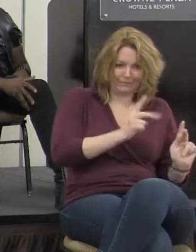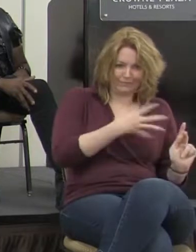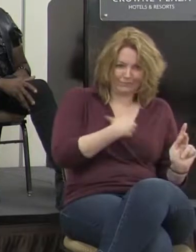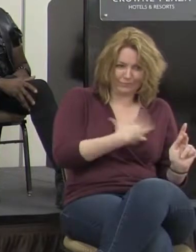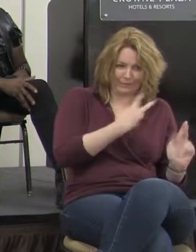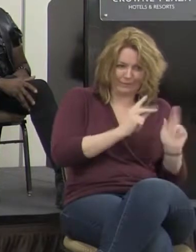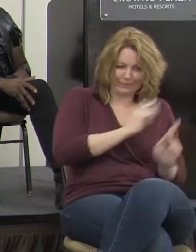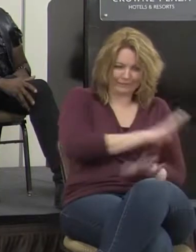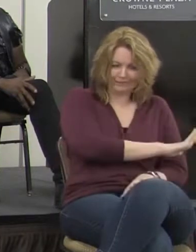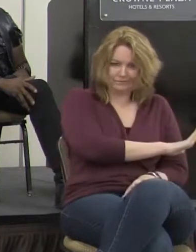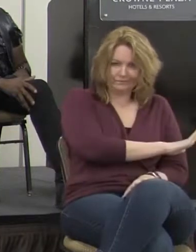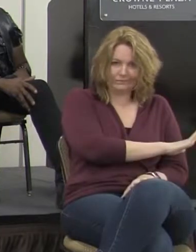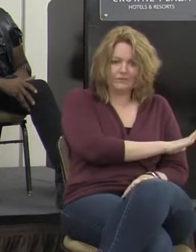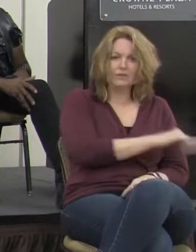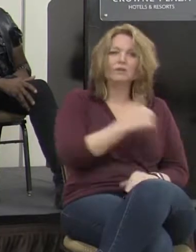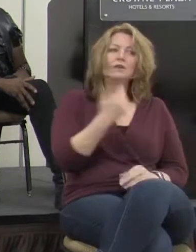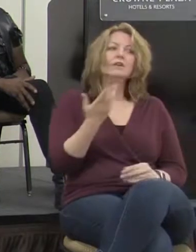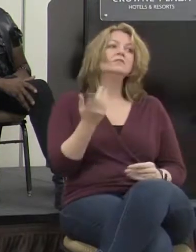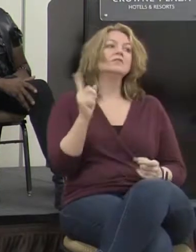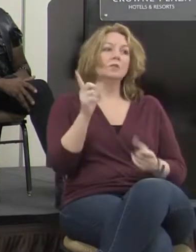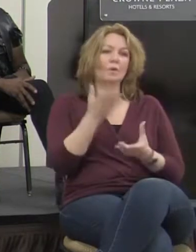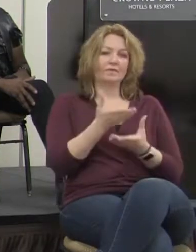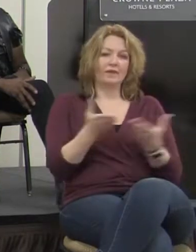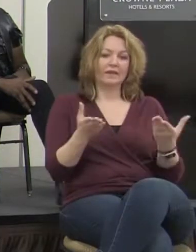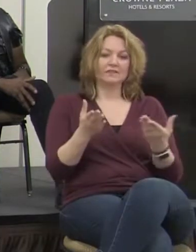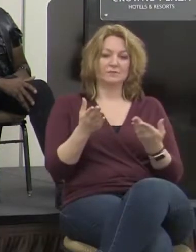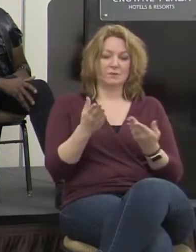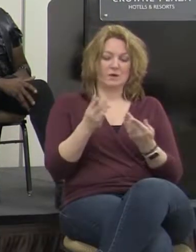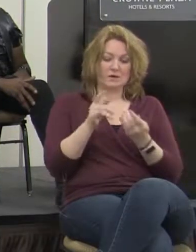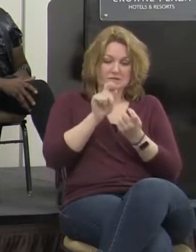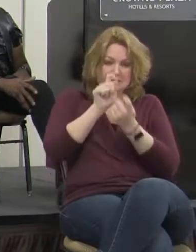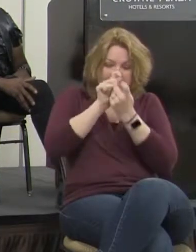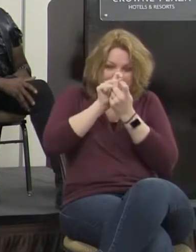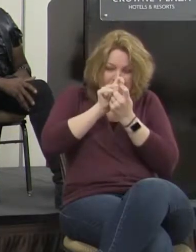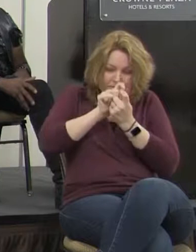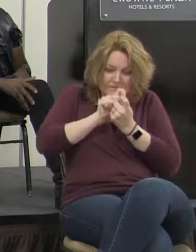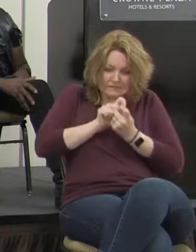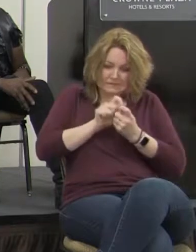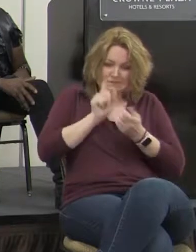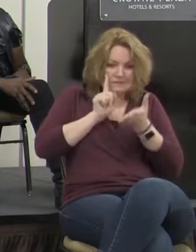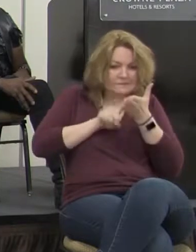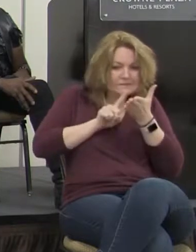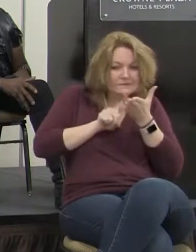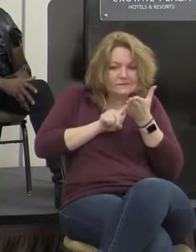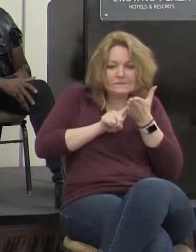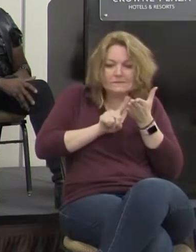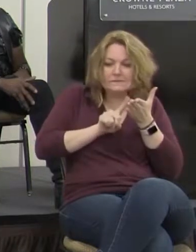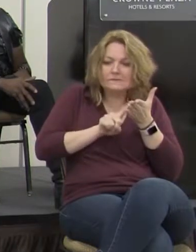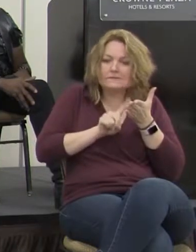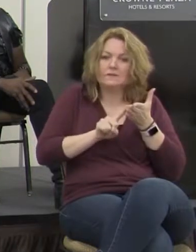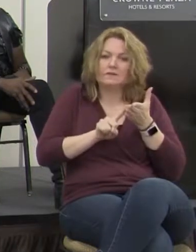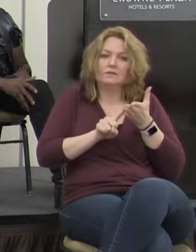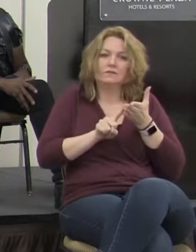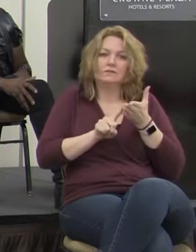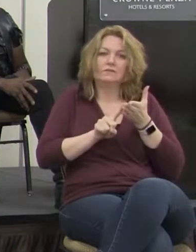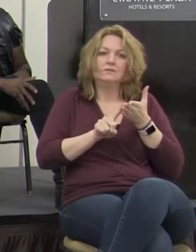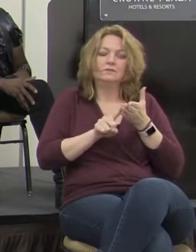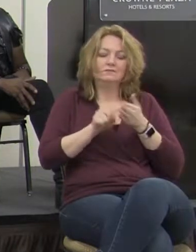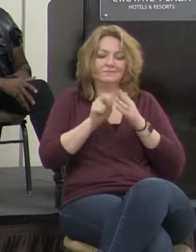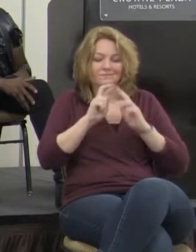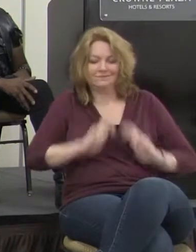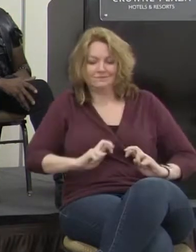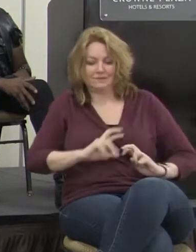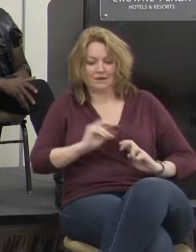sense. So those things were meticulously looked at as best we could and